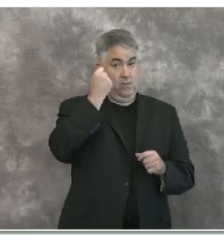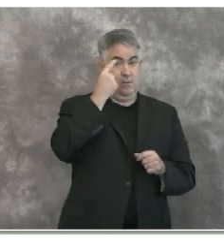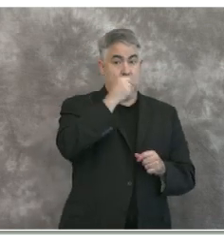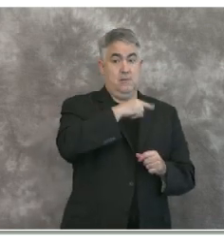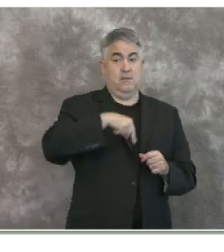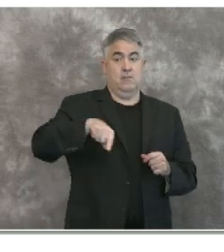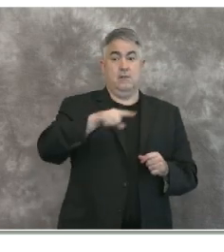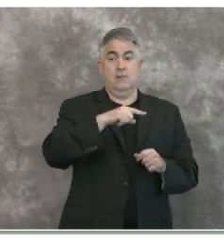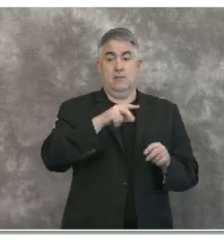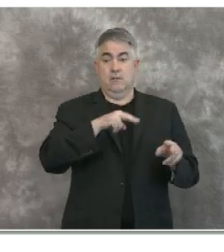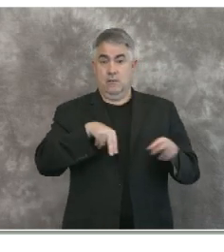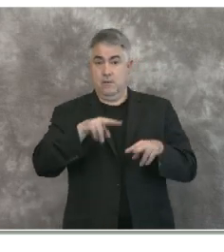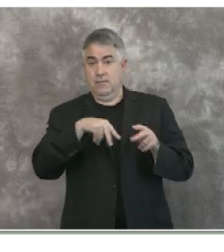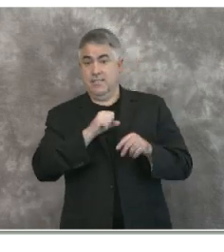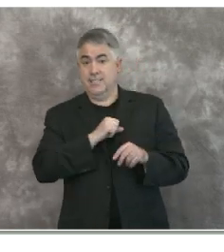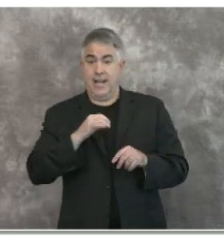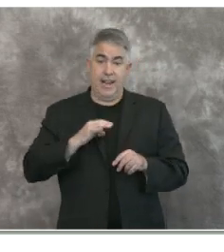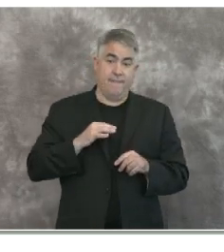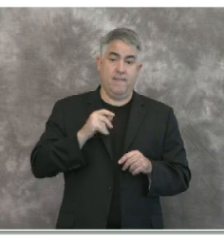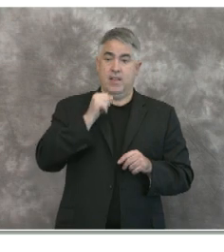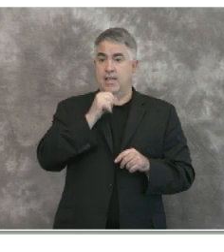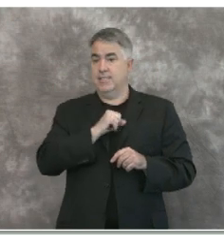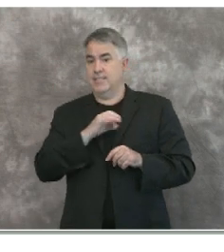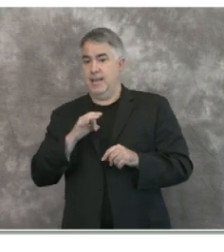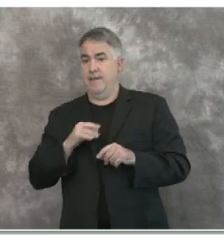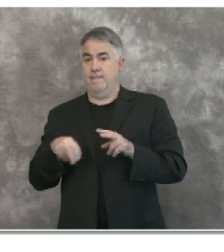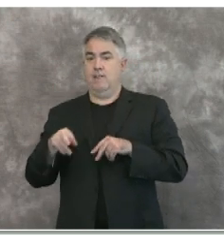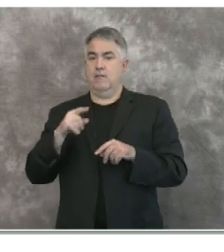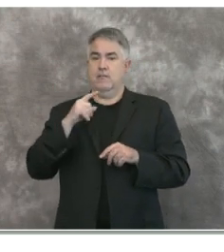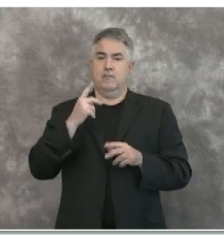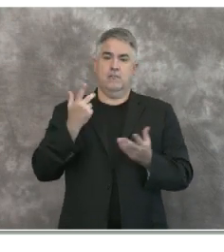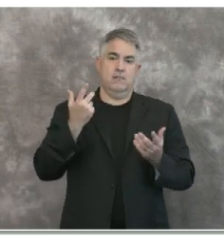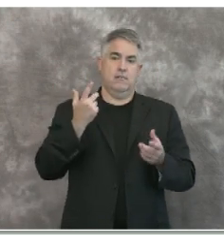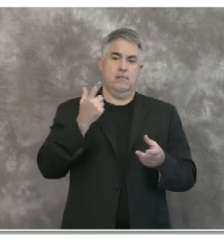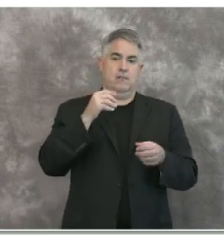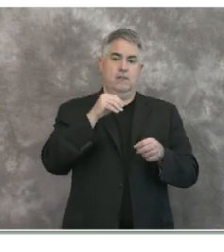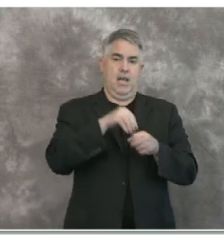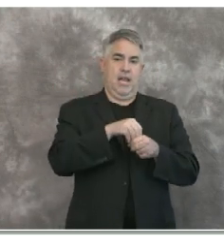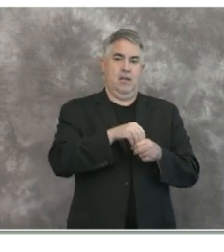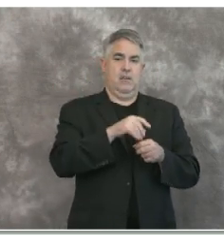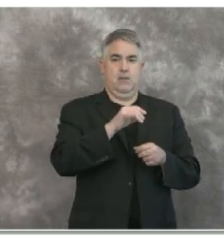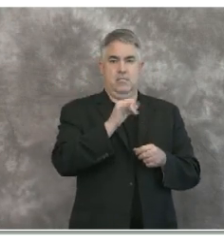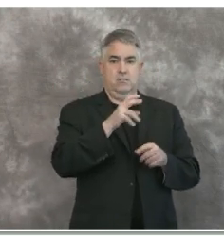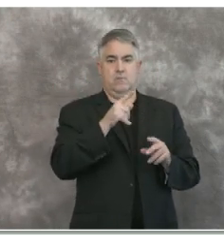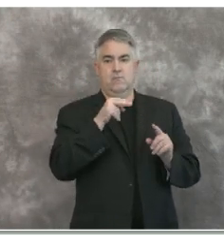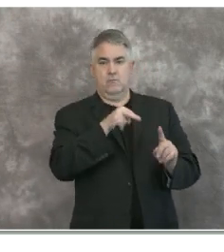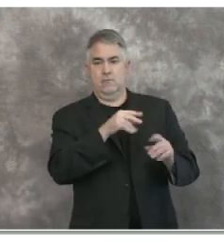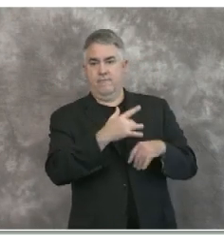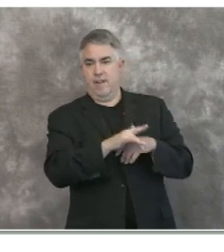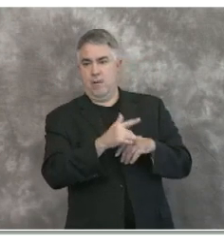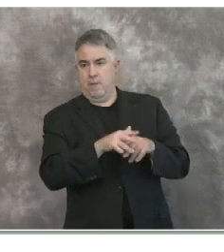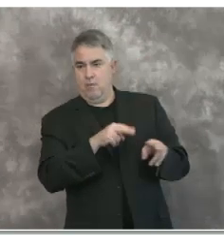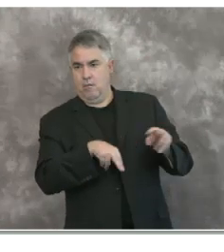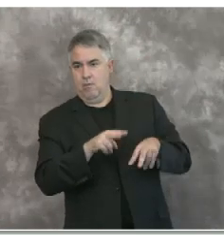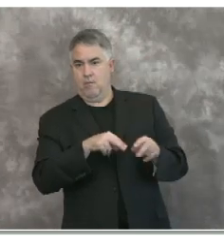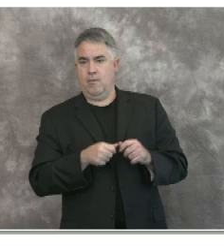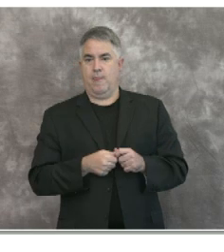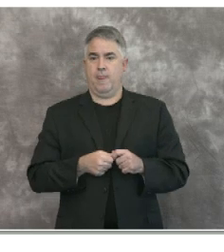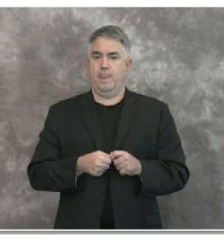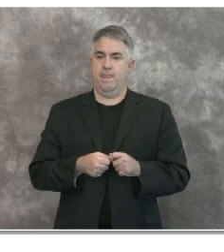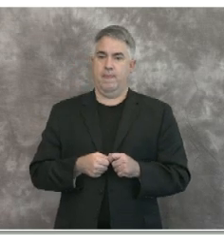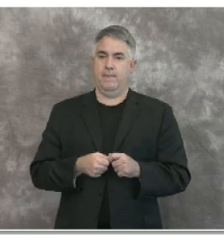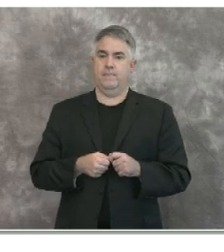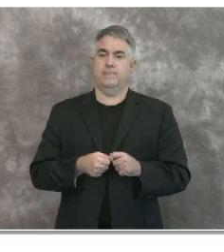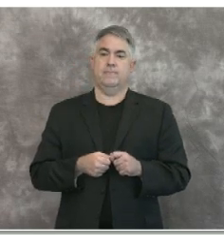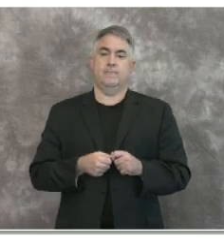unstaffed, occupied and occupied. And again, that is the gray line. And lastly, the green line is